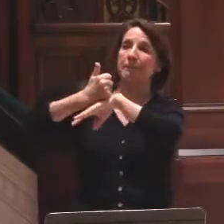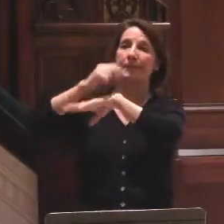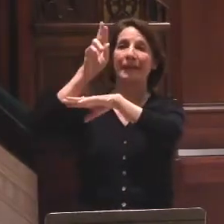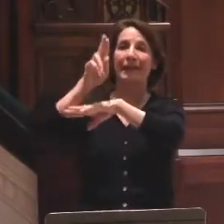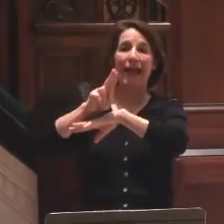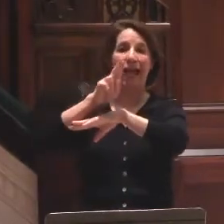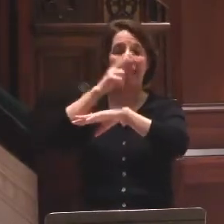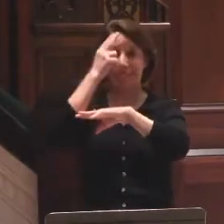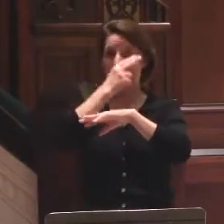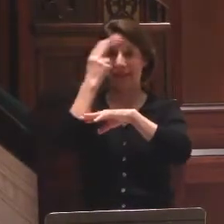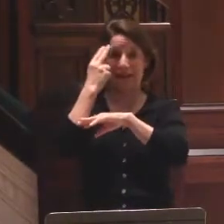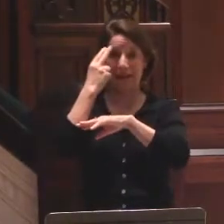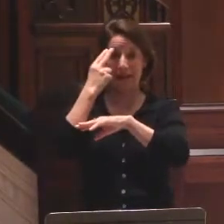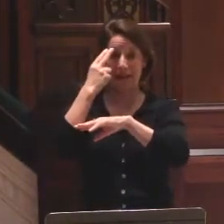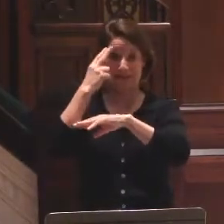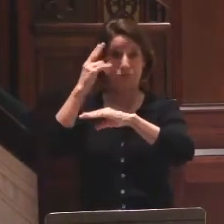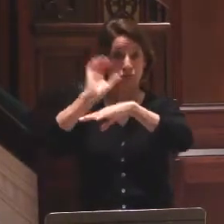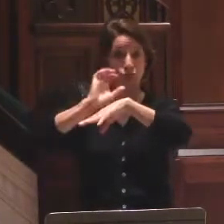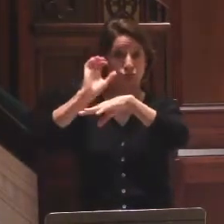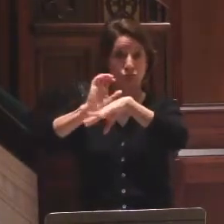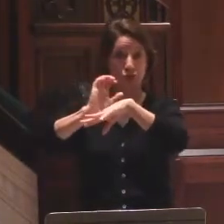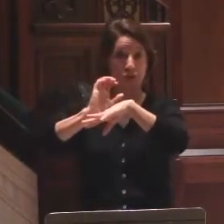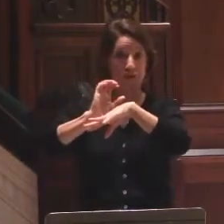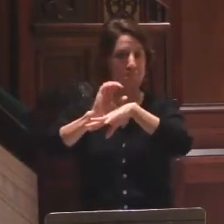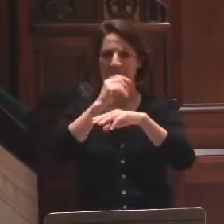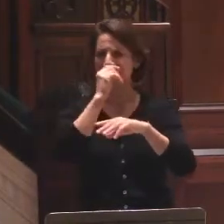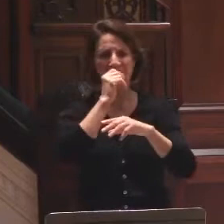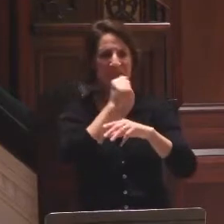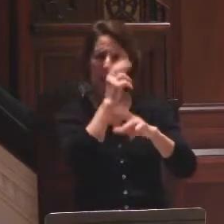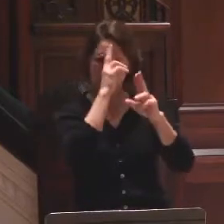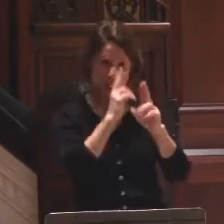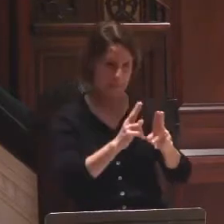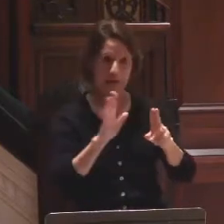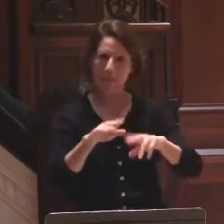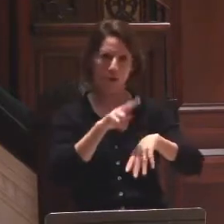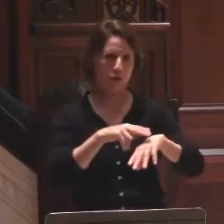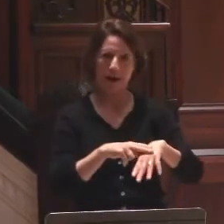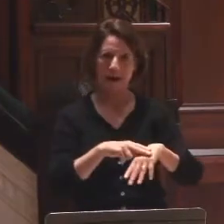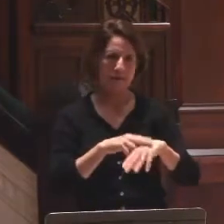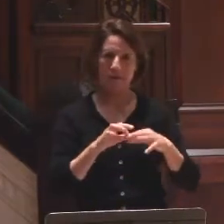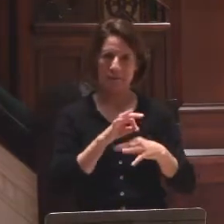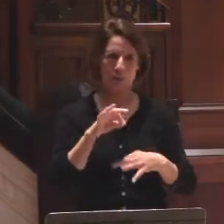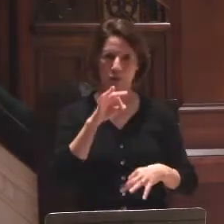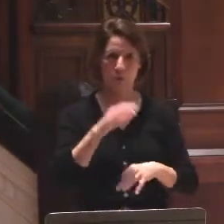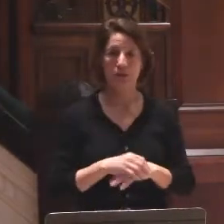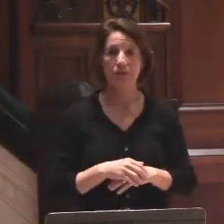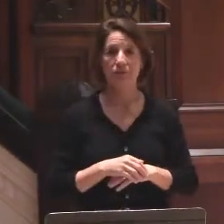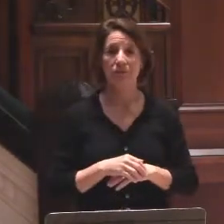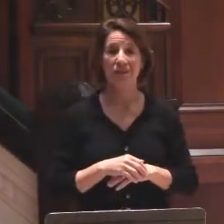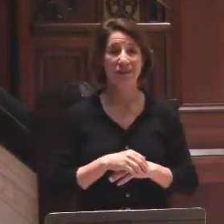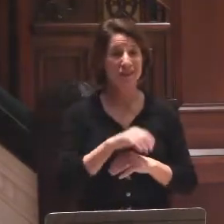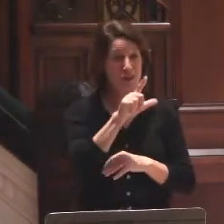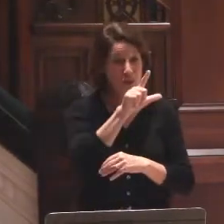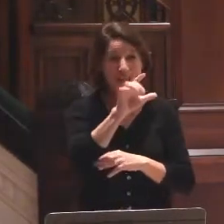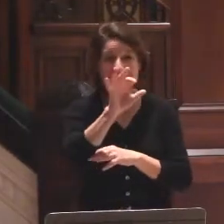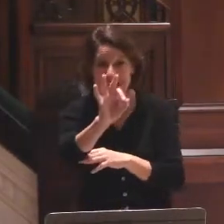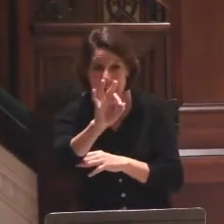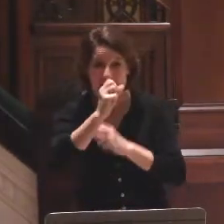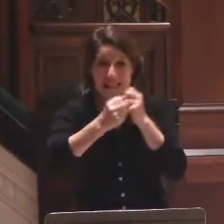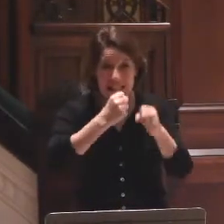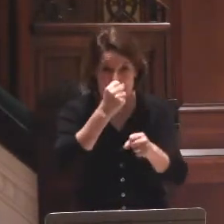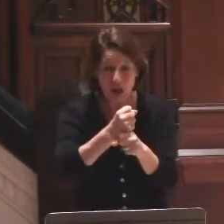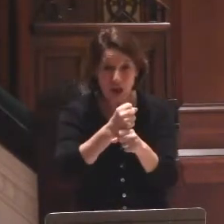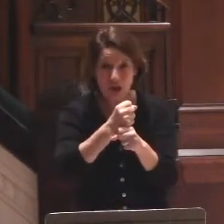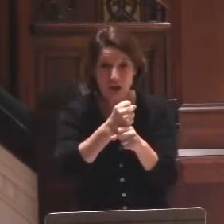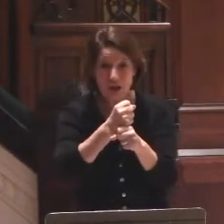of it. He had no regard for their native spirituality. In just 29 years, the Aztec